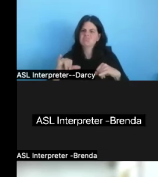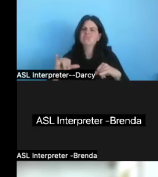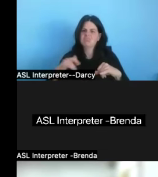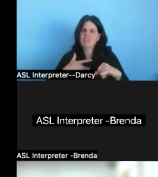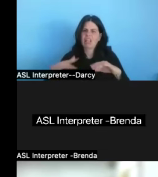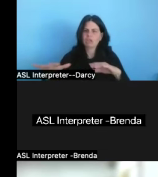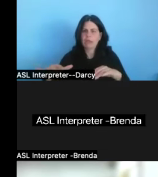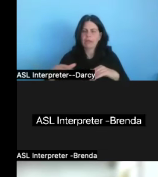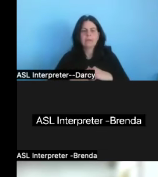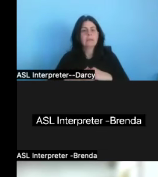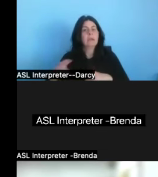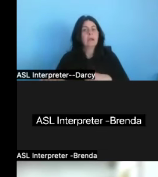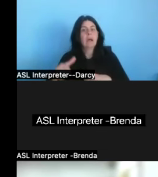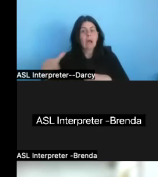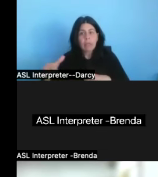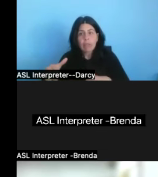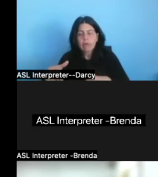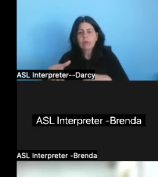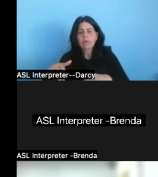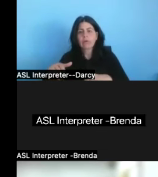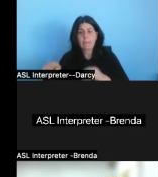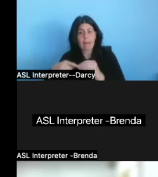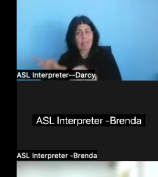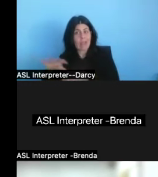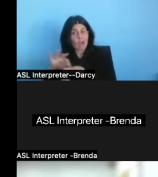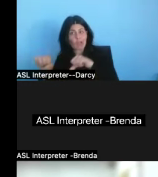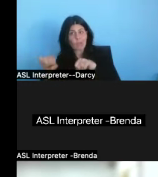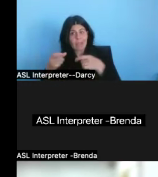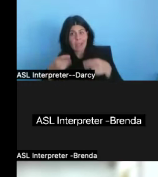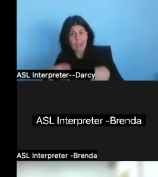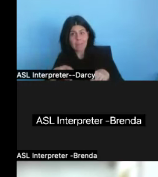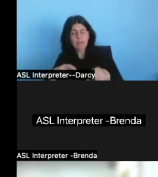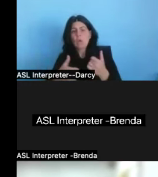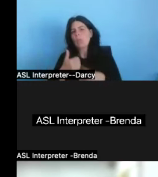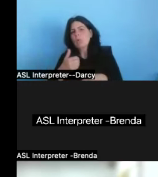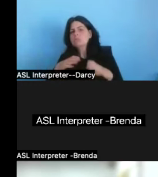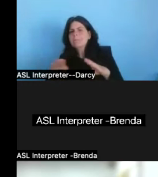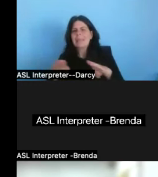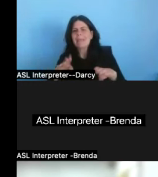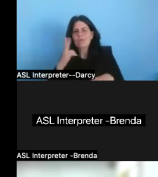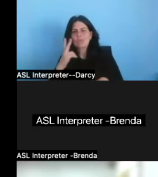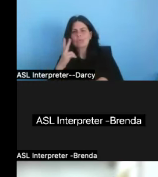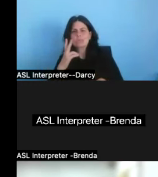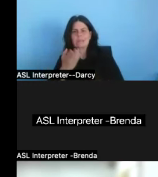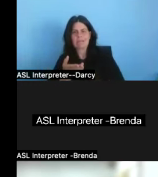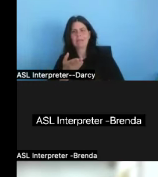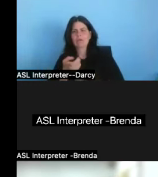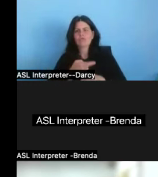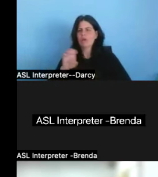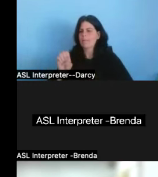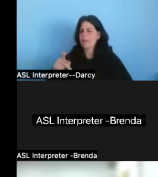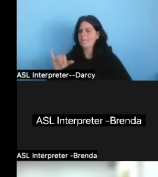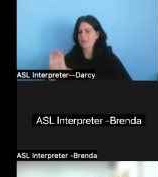Another thing I would like to note about that earthquake is that most of the behavior that you're seeing here is from the EPIC